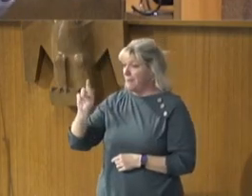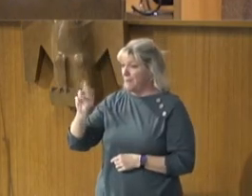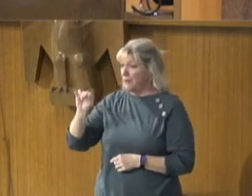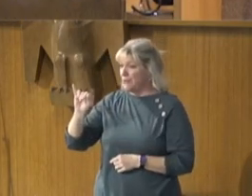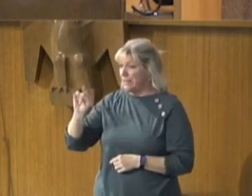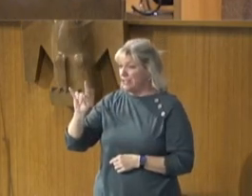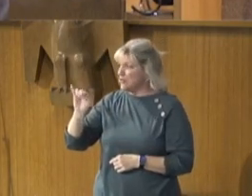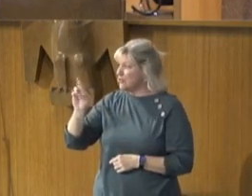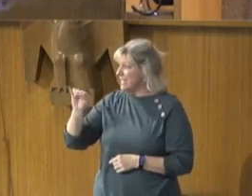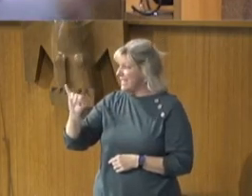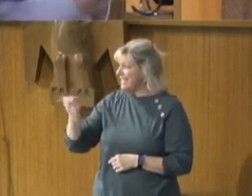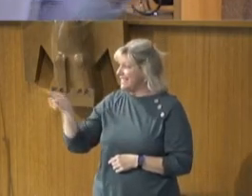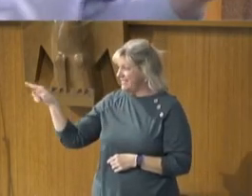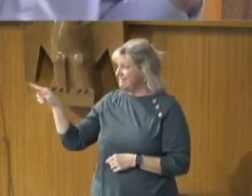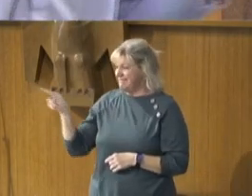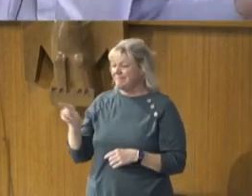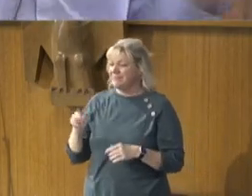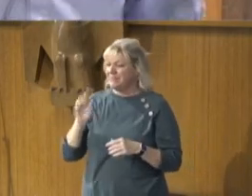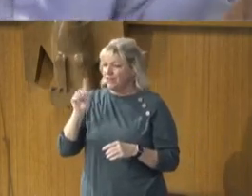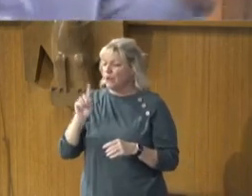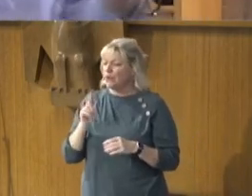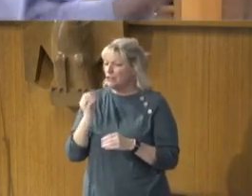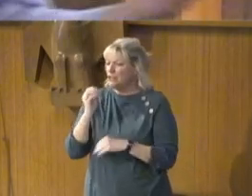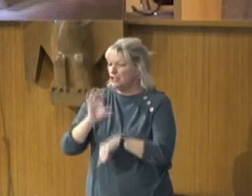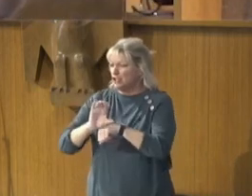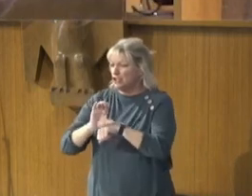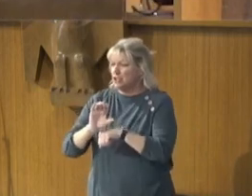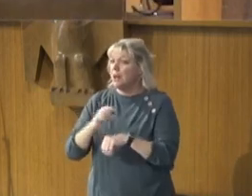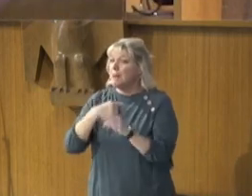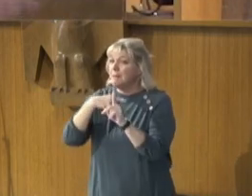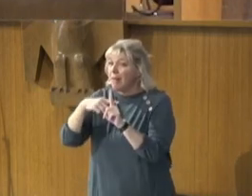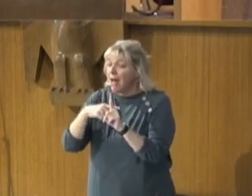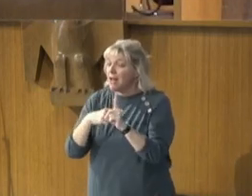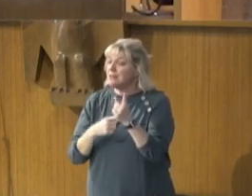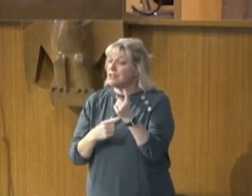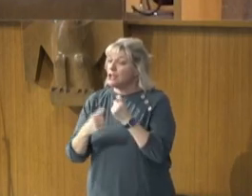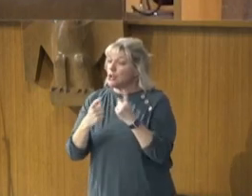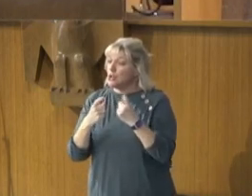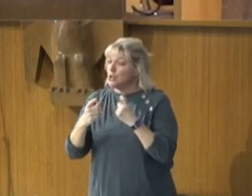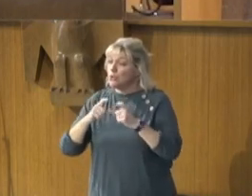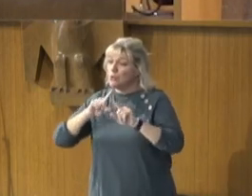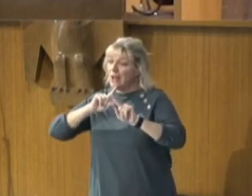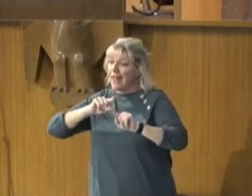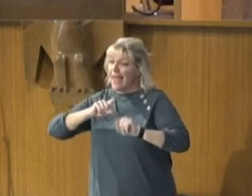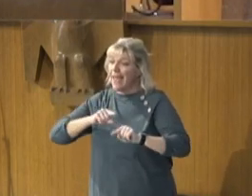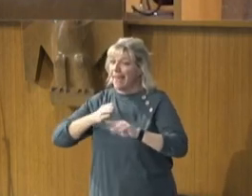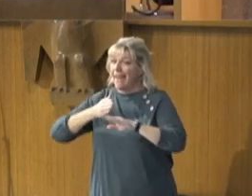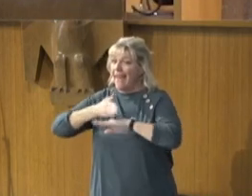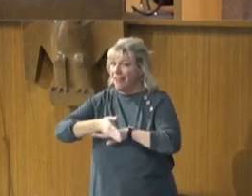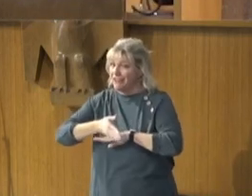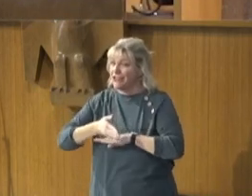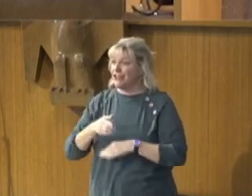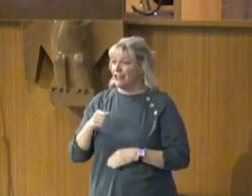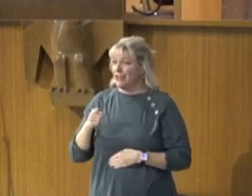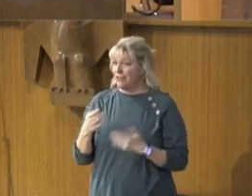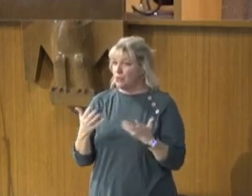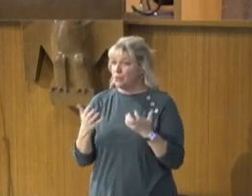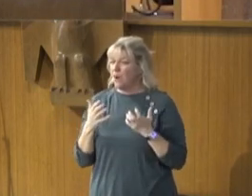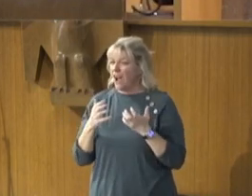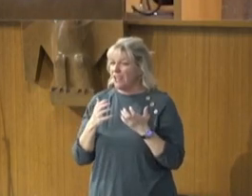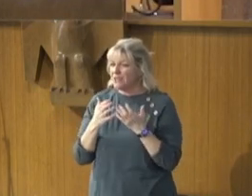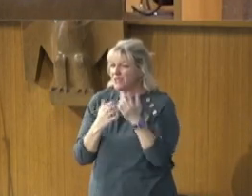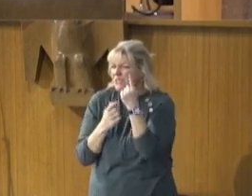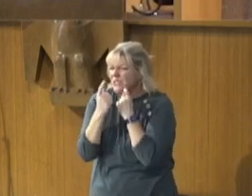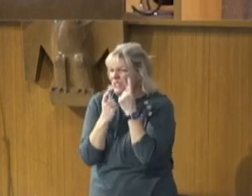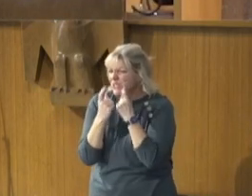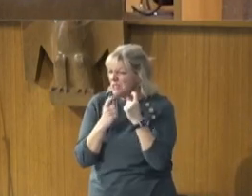we'll also take some time to just do kind of a Q&A back and forth with the pastor after the sermon. And so if you'd like to dig a little deeper,